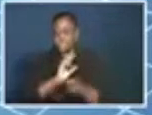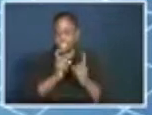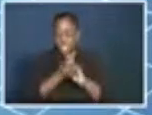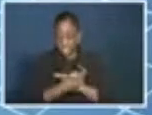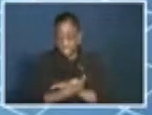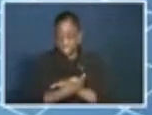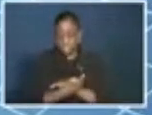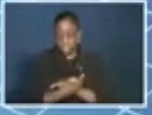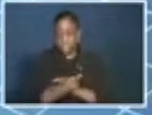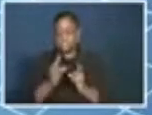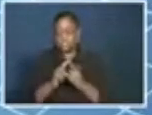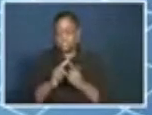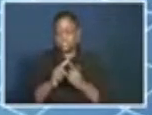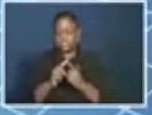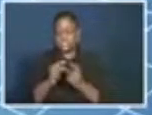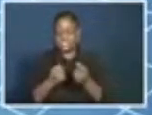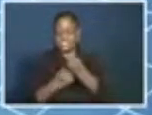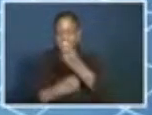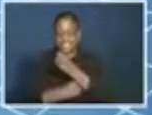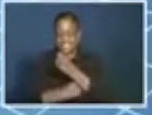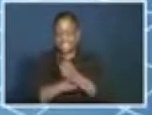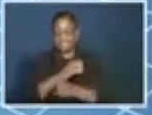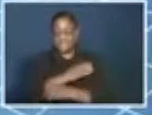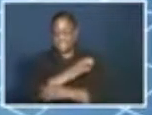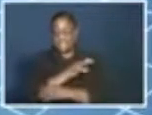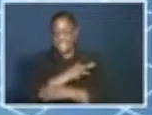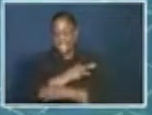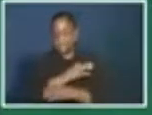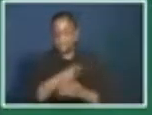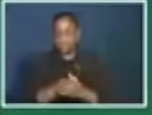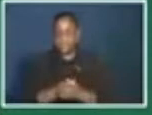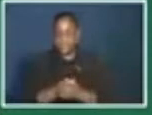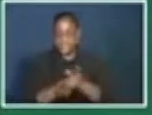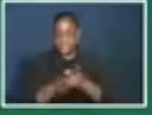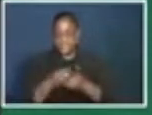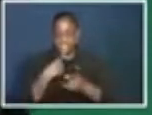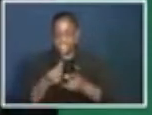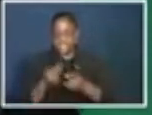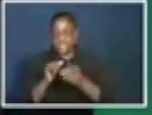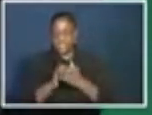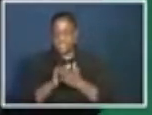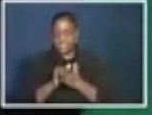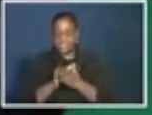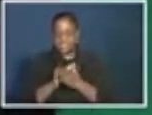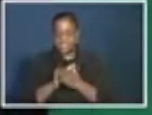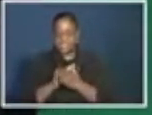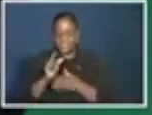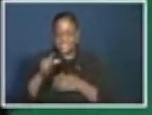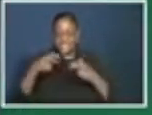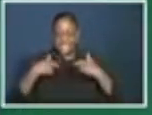Police Force to his once assistant, Clayton Fernanda. Besides being bedridden with